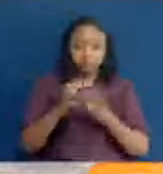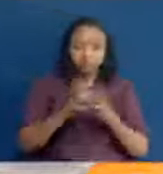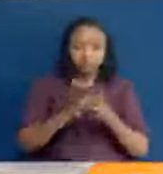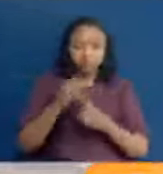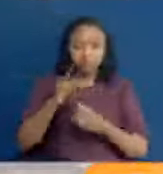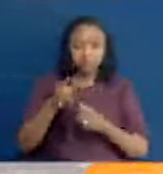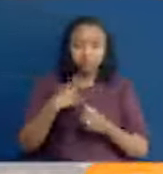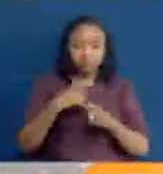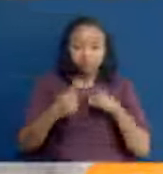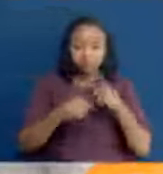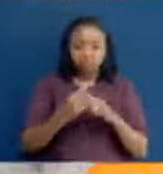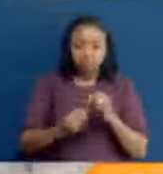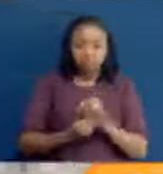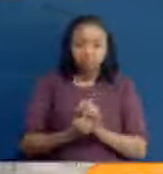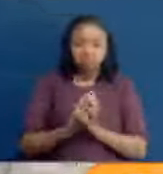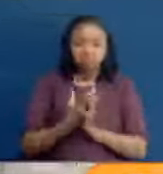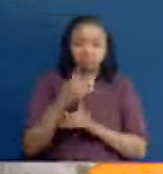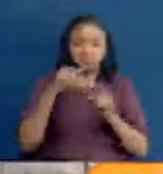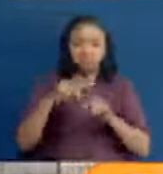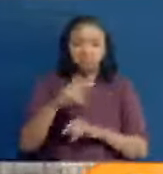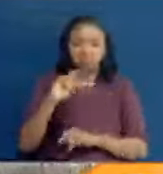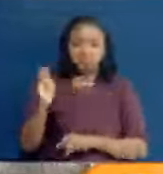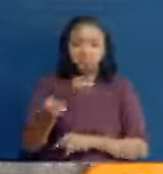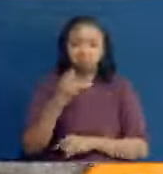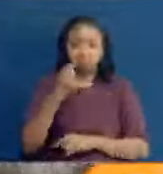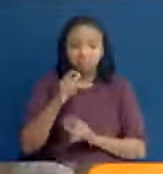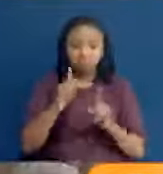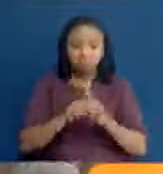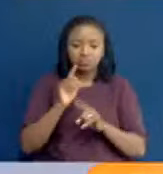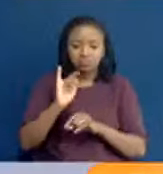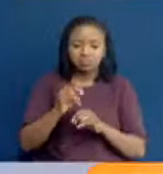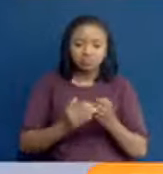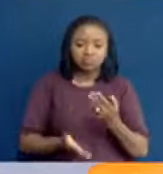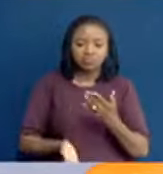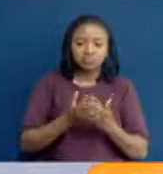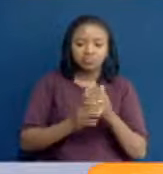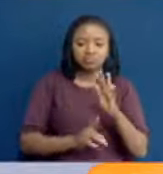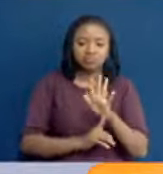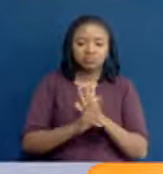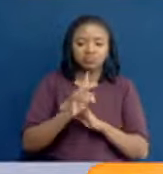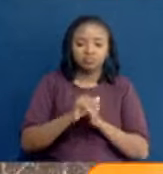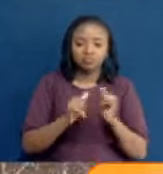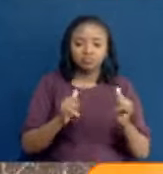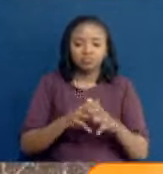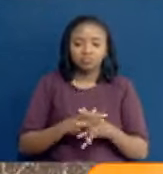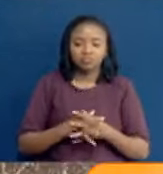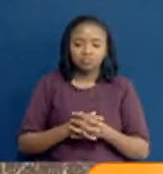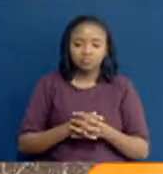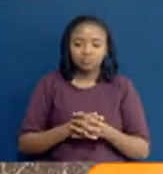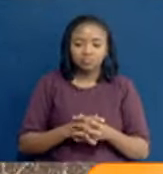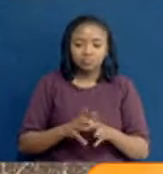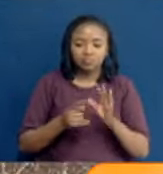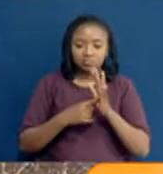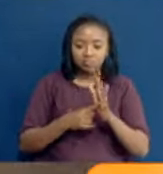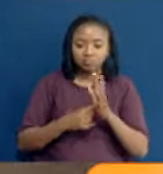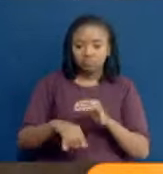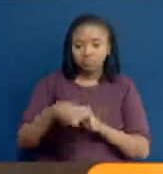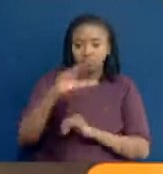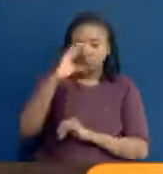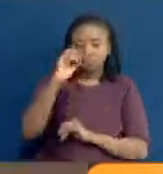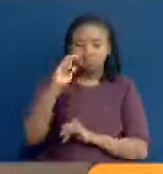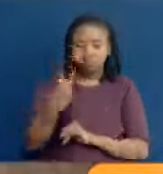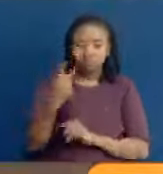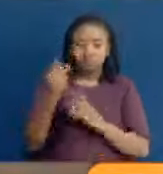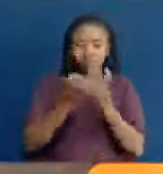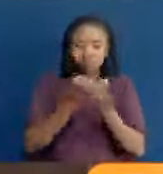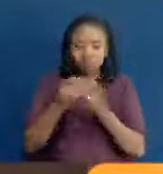picking up in Kenya, is a boost to other forms of development. The carbon trade in Kenya dates